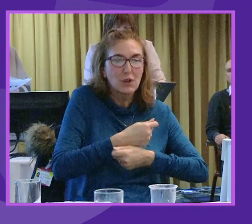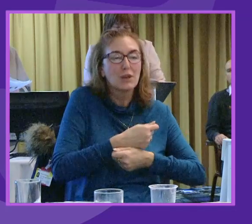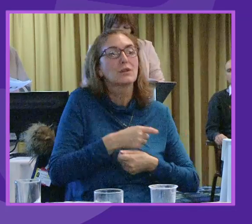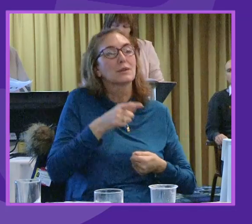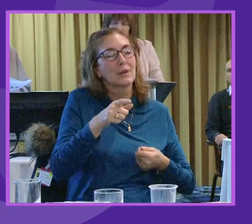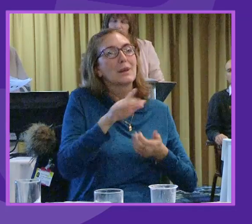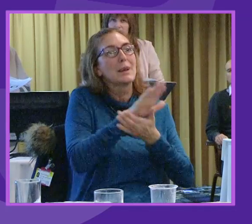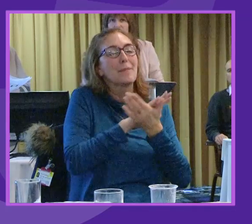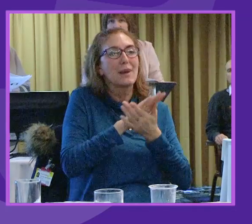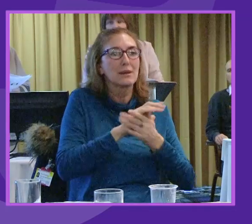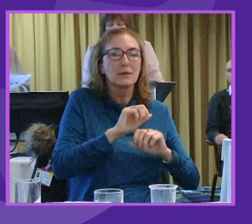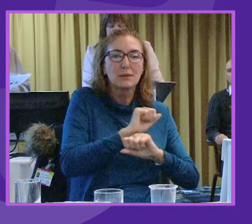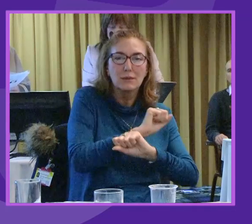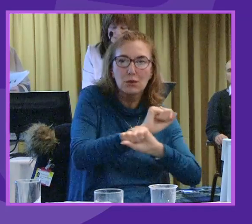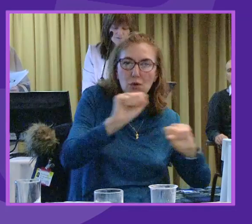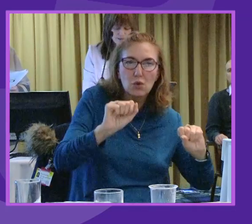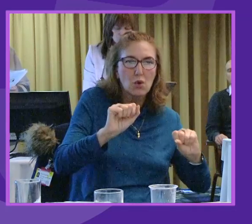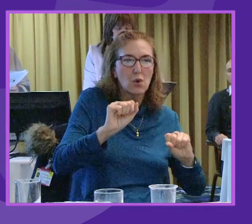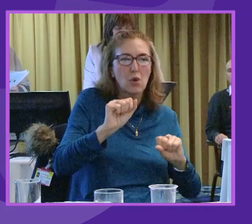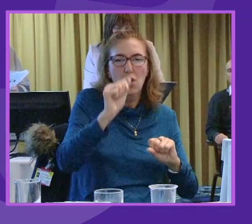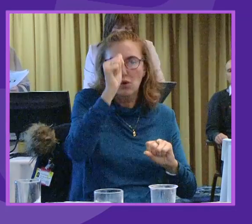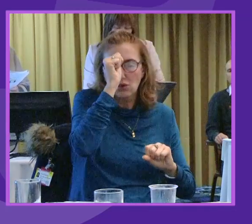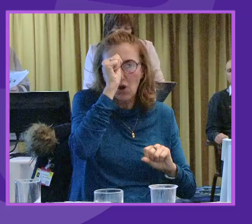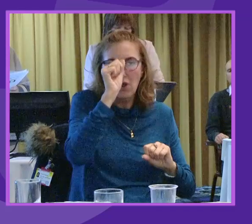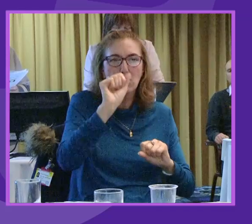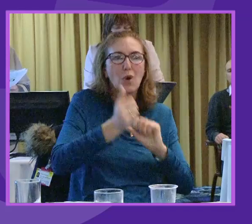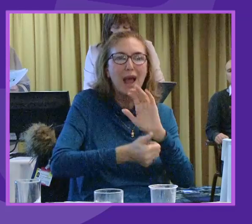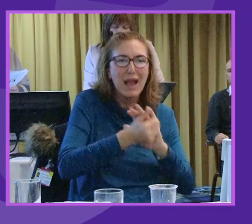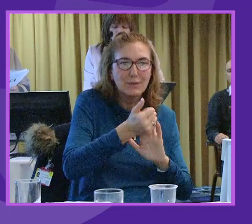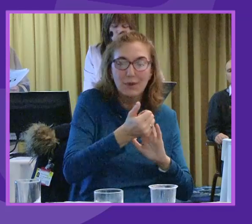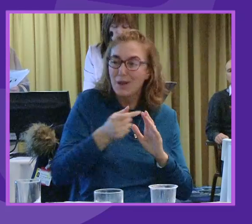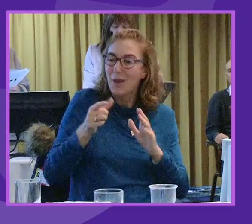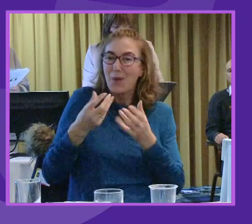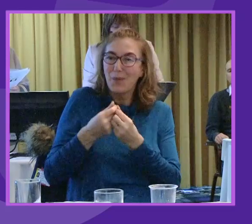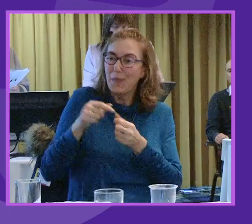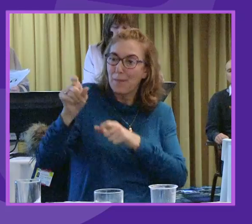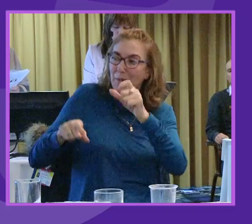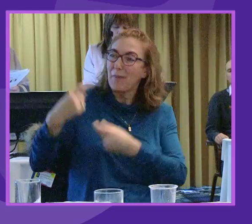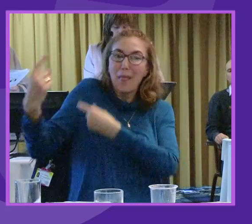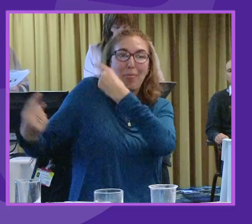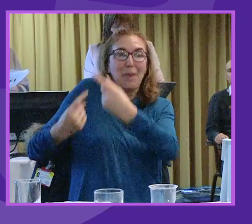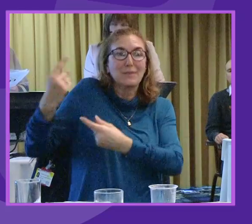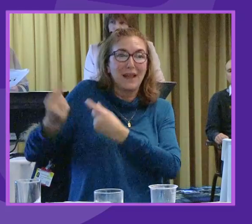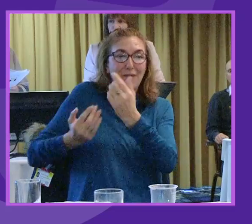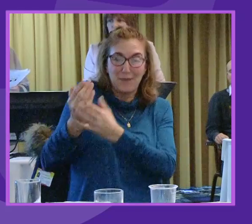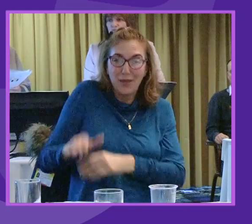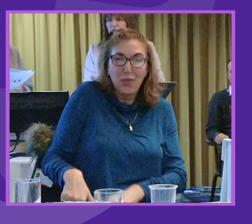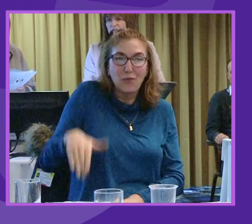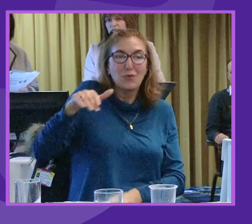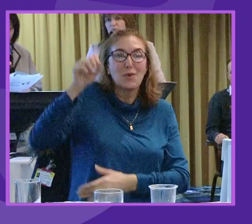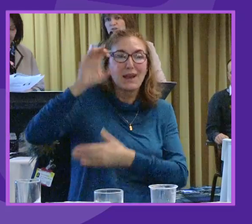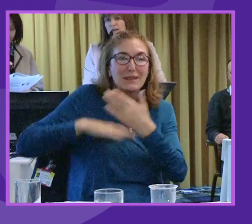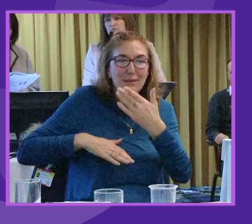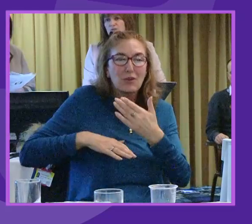So by harnessing the knowledge and expertise and commitment of people with lived experience to support one another, mutual